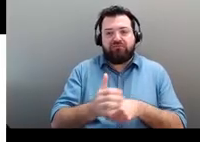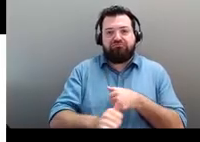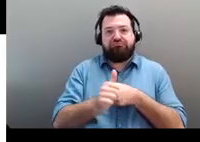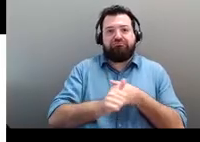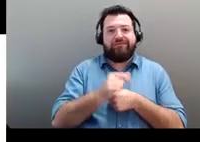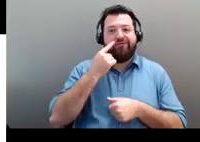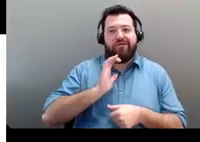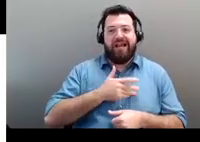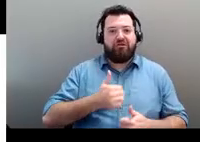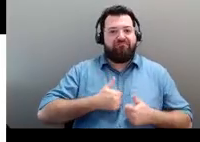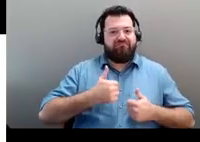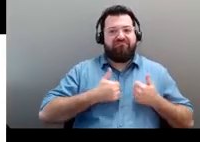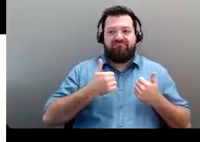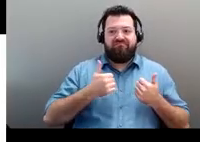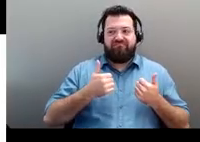think